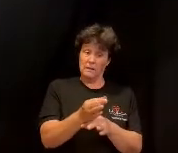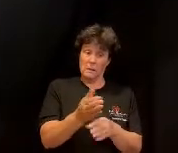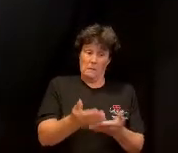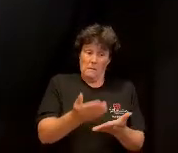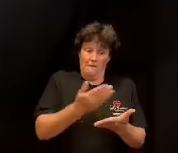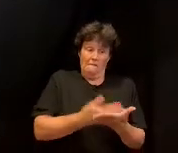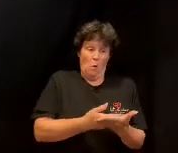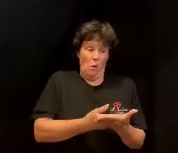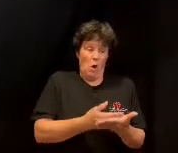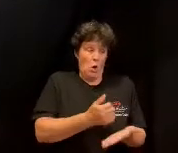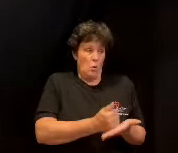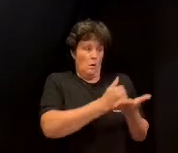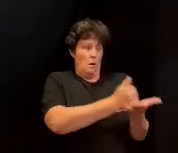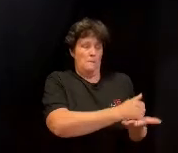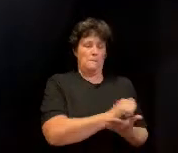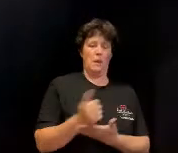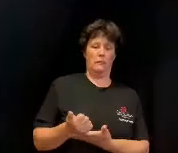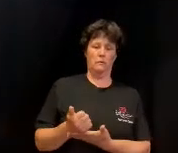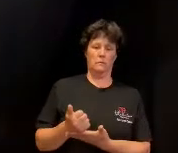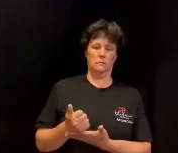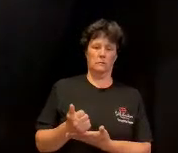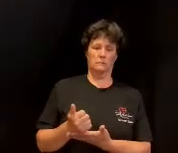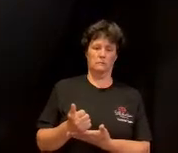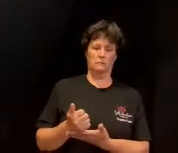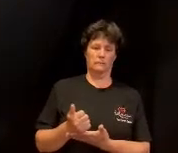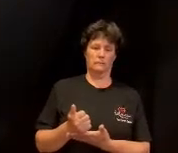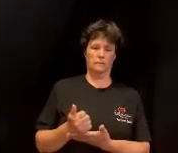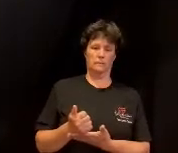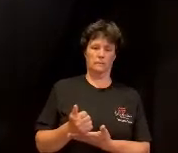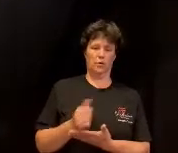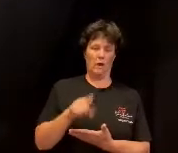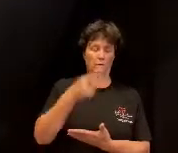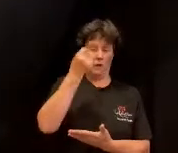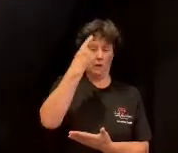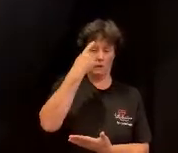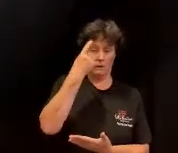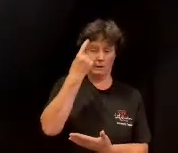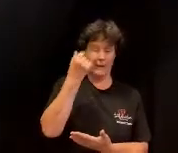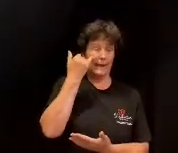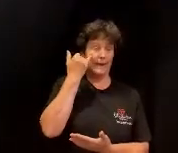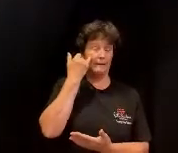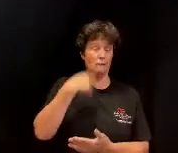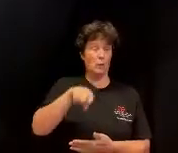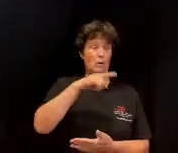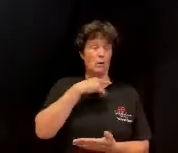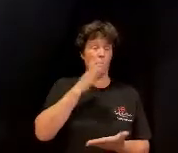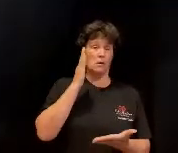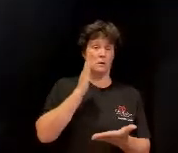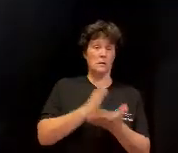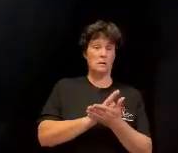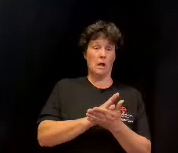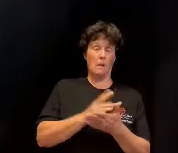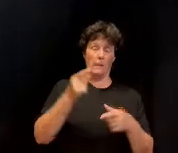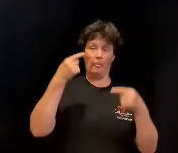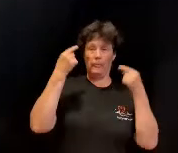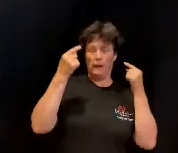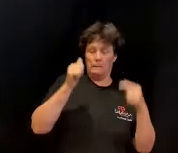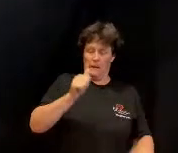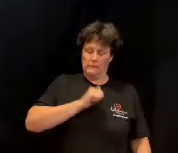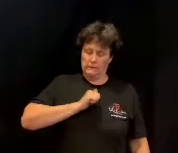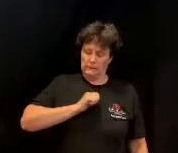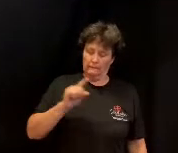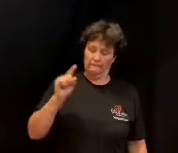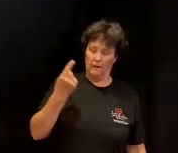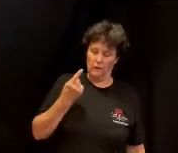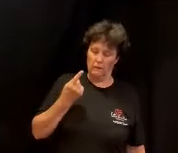else. Listen, this is the key. If you and I would actually stop and reflect on our own selves first, we'll have a lot